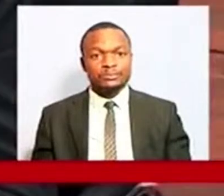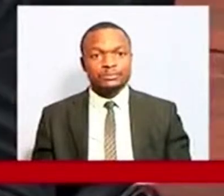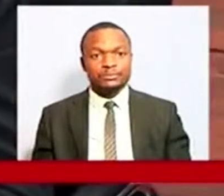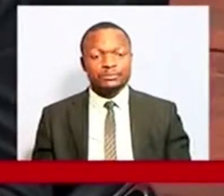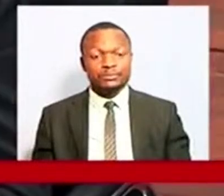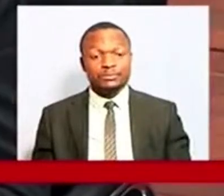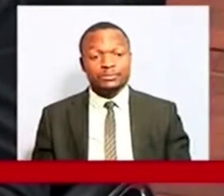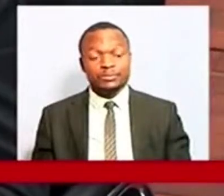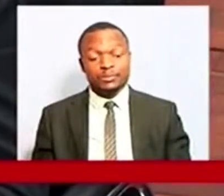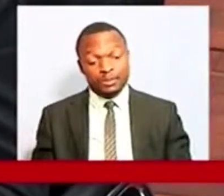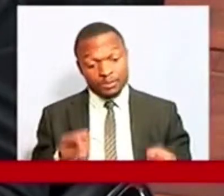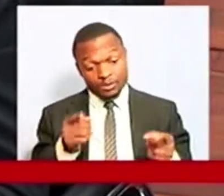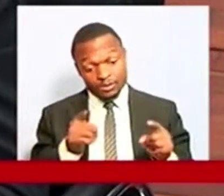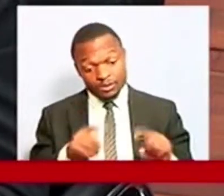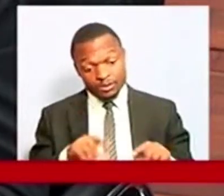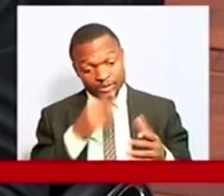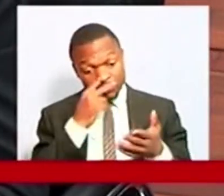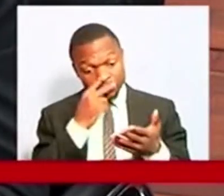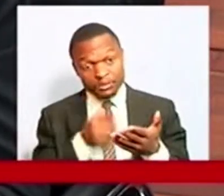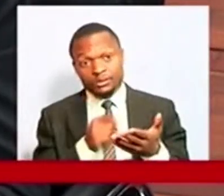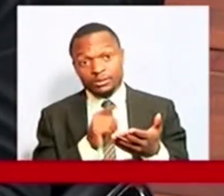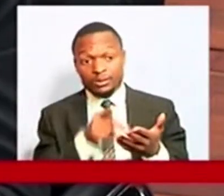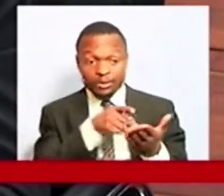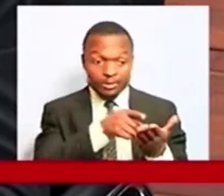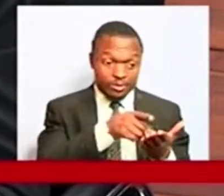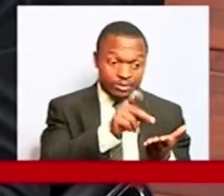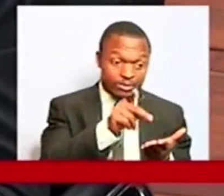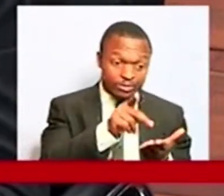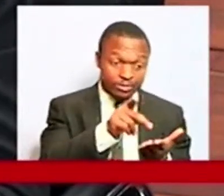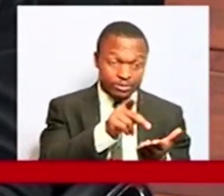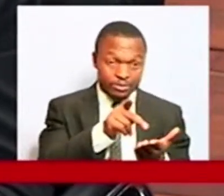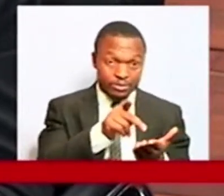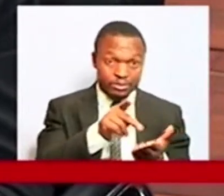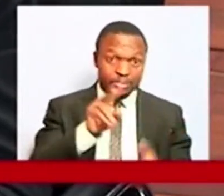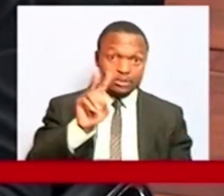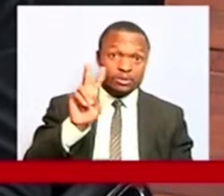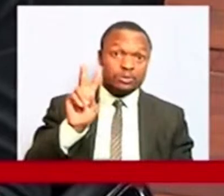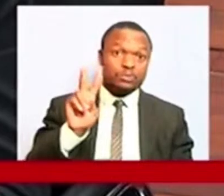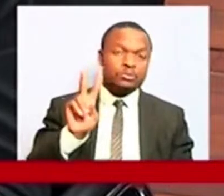when you look at also the payment that was paid on